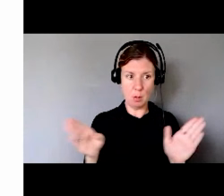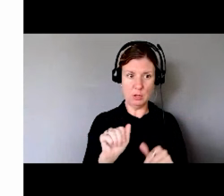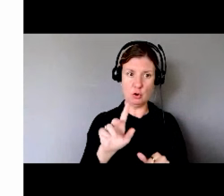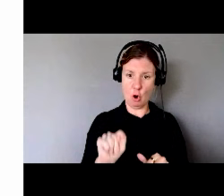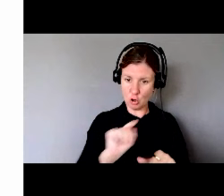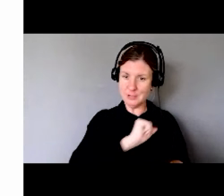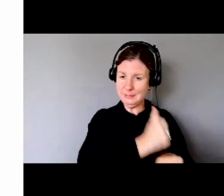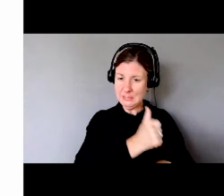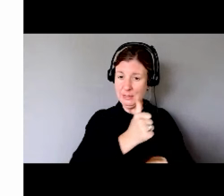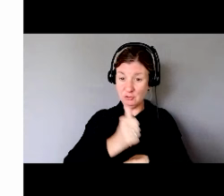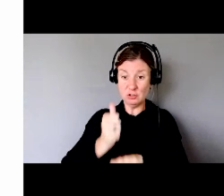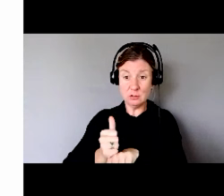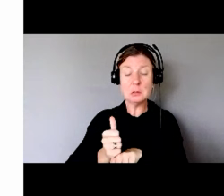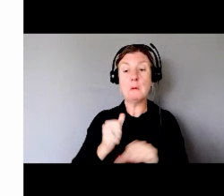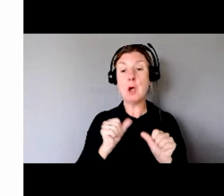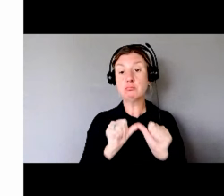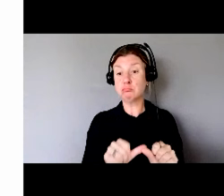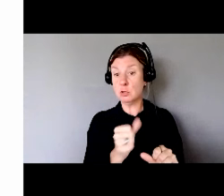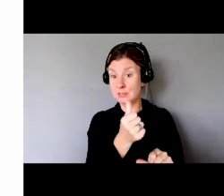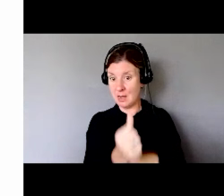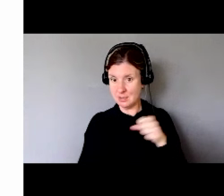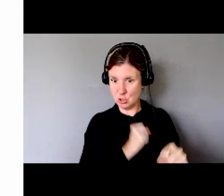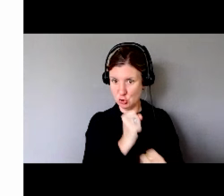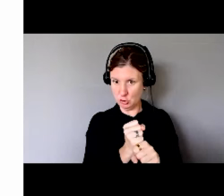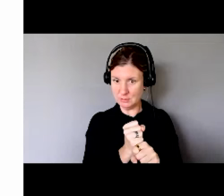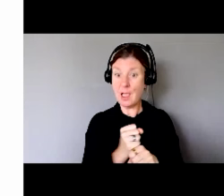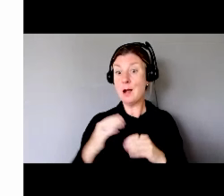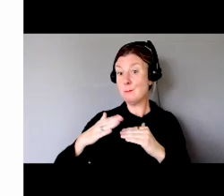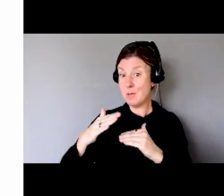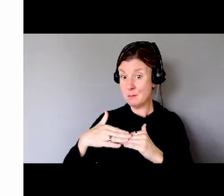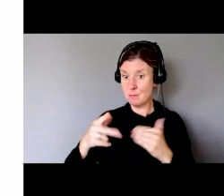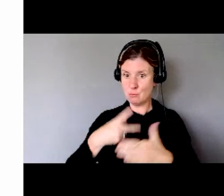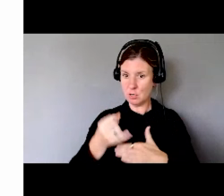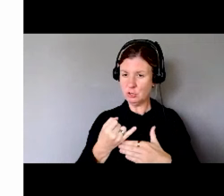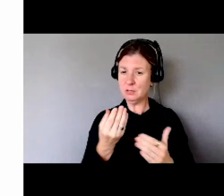of over 10 years and a minimum project budget of